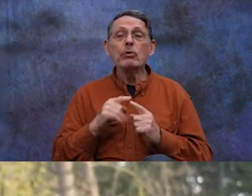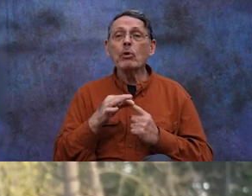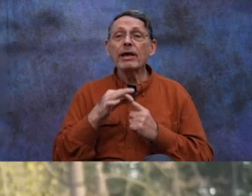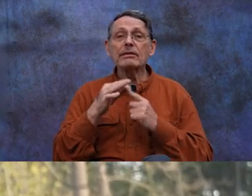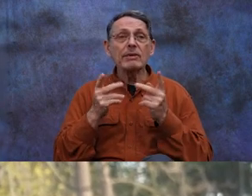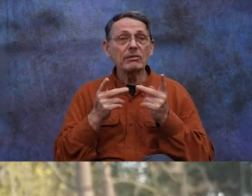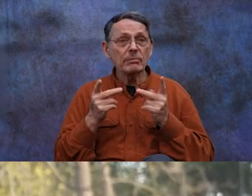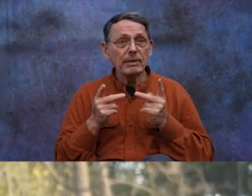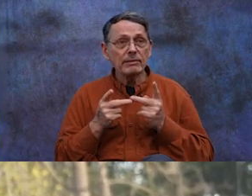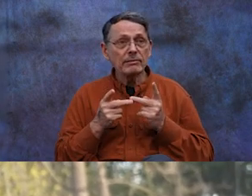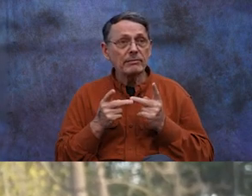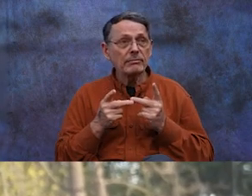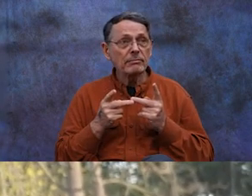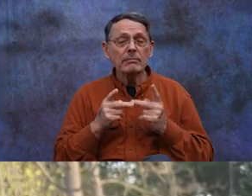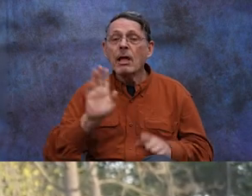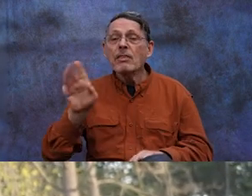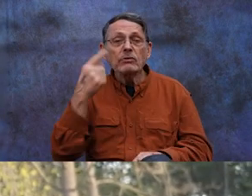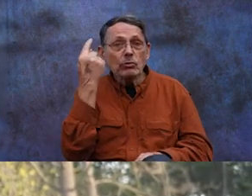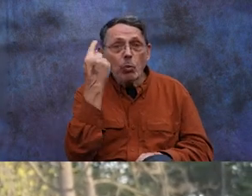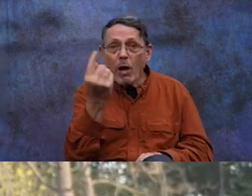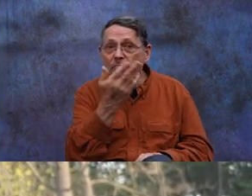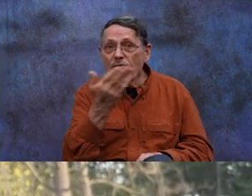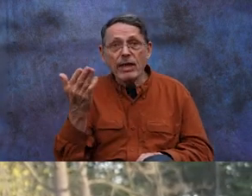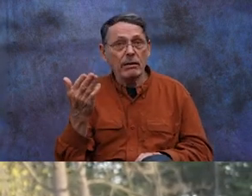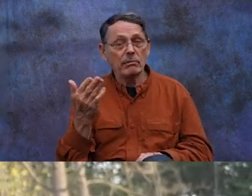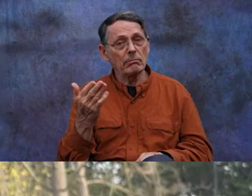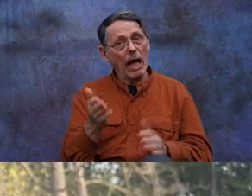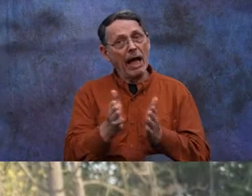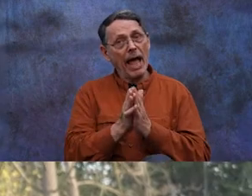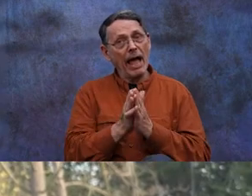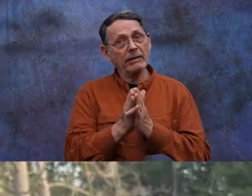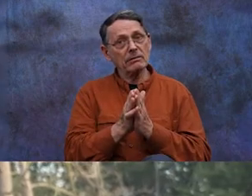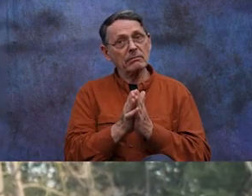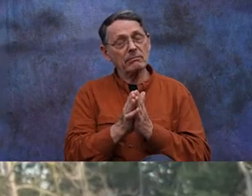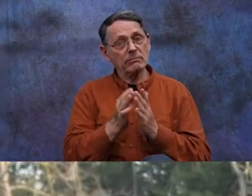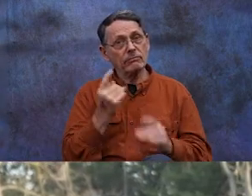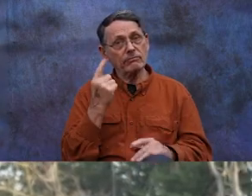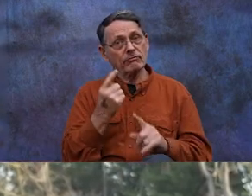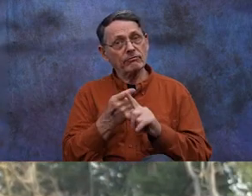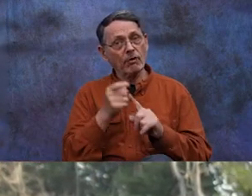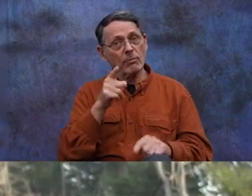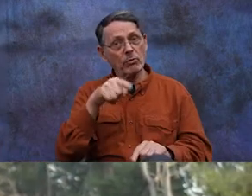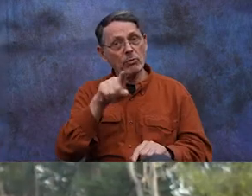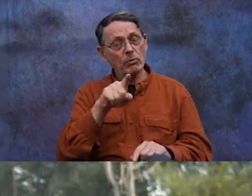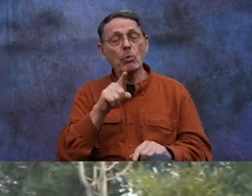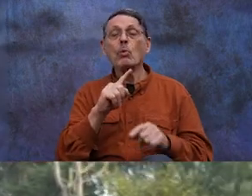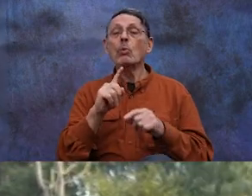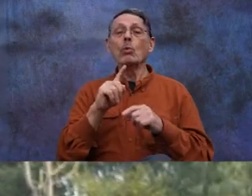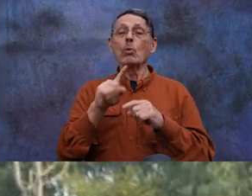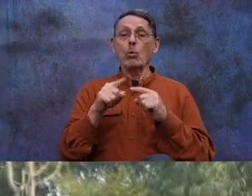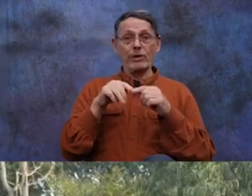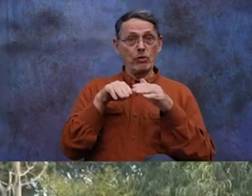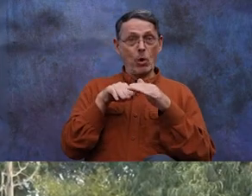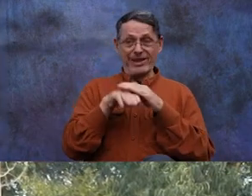place. And there's only one thing I ask from you, is that to enter this place